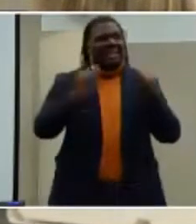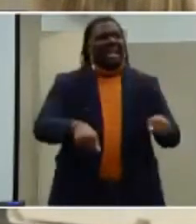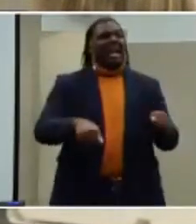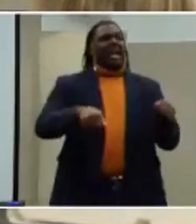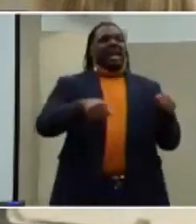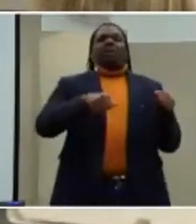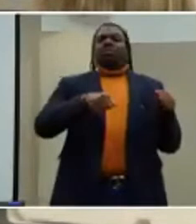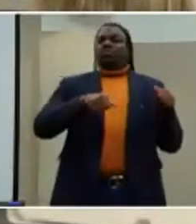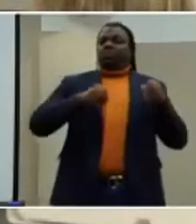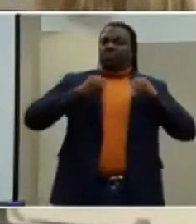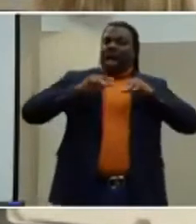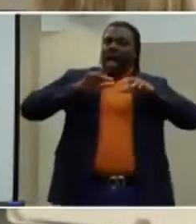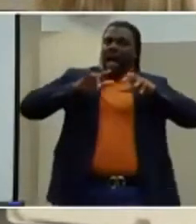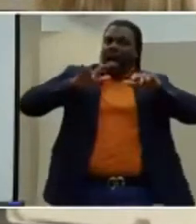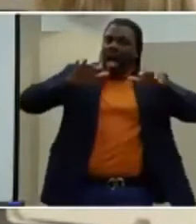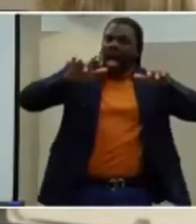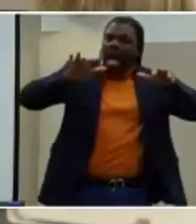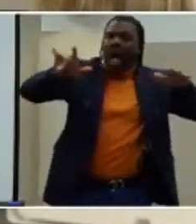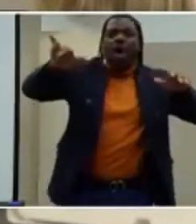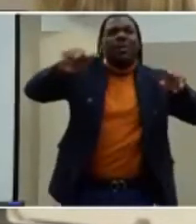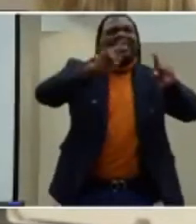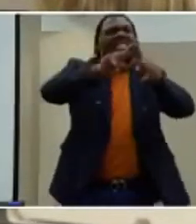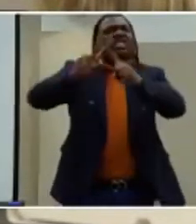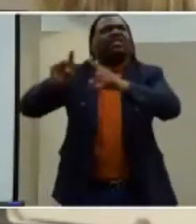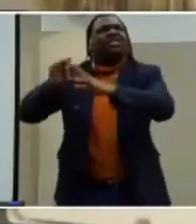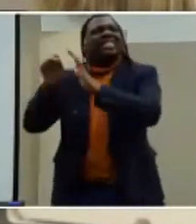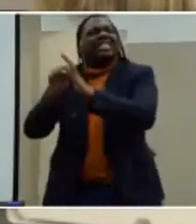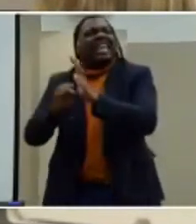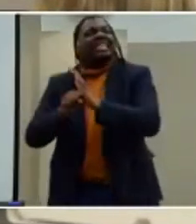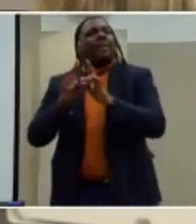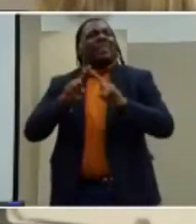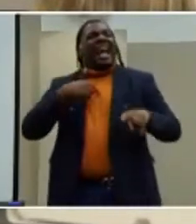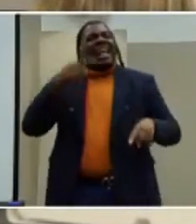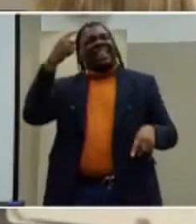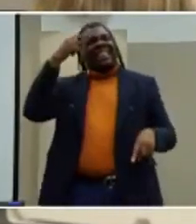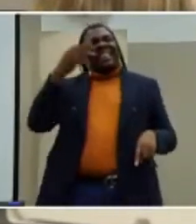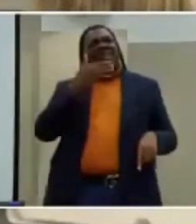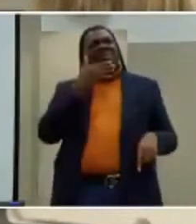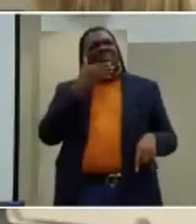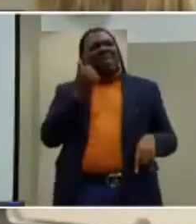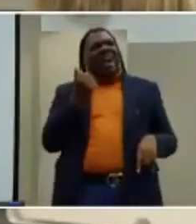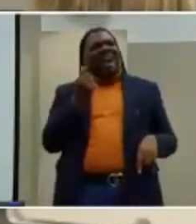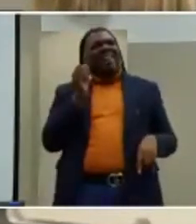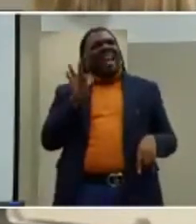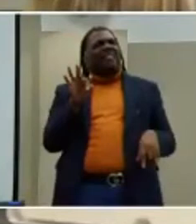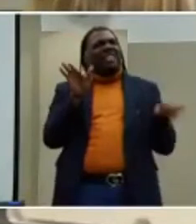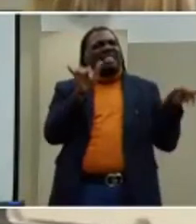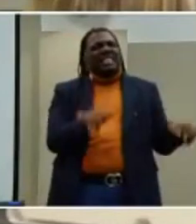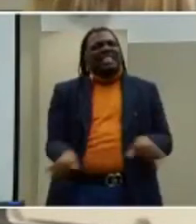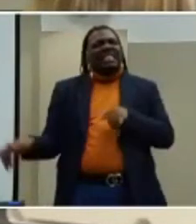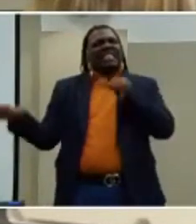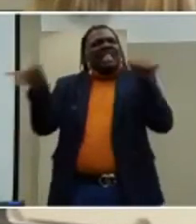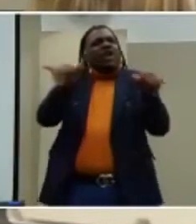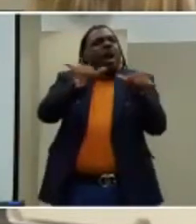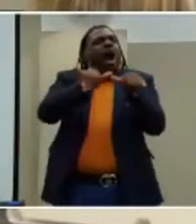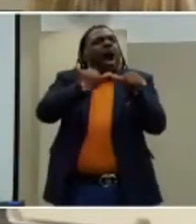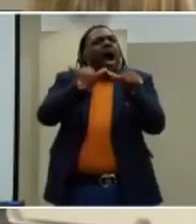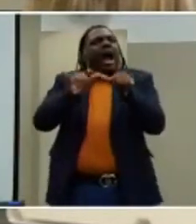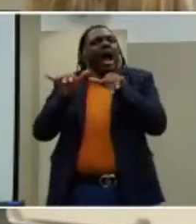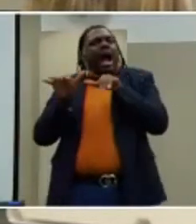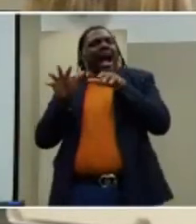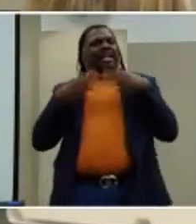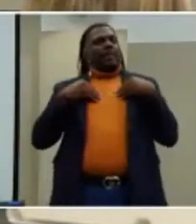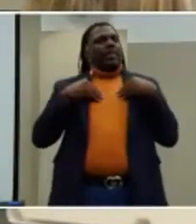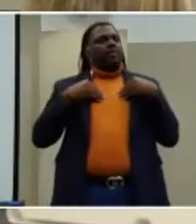additional states and have them consider this, but I would think it would be better if there was a standard height adopted by the